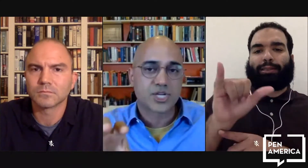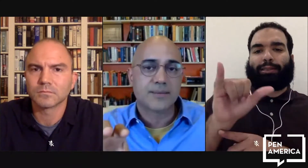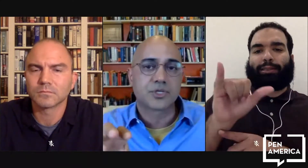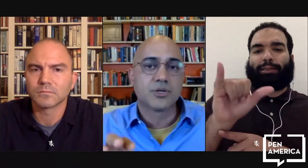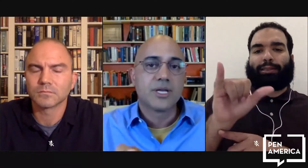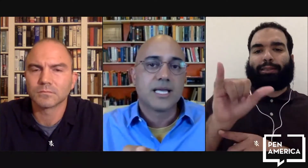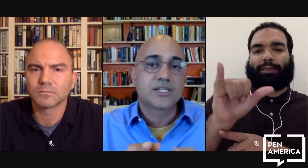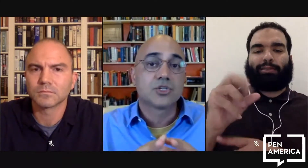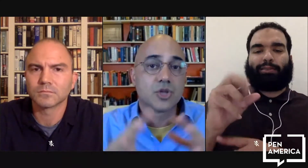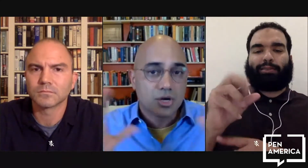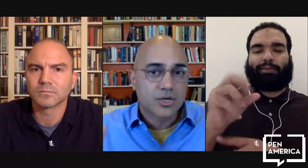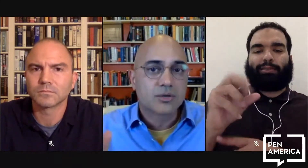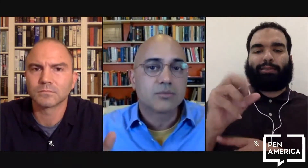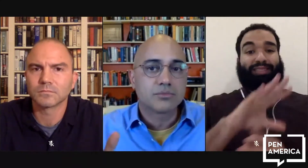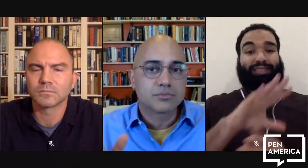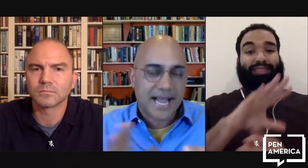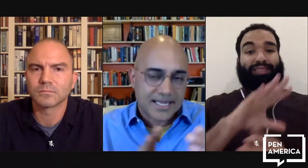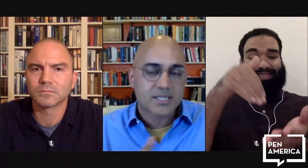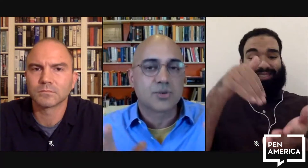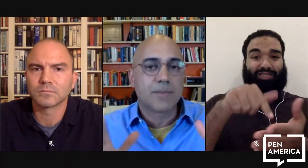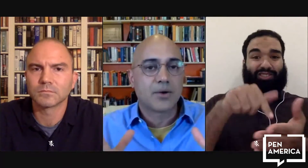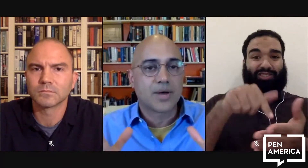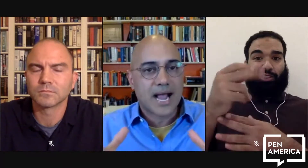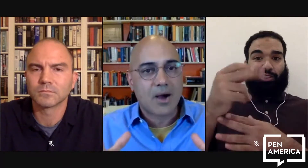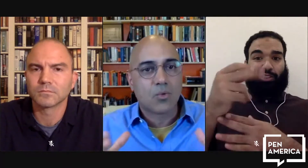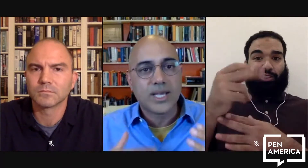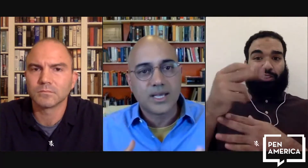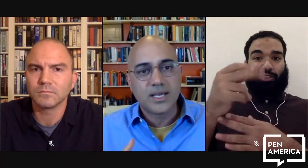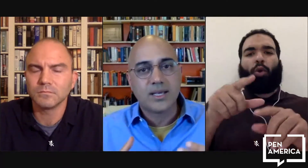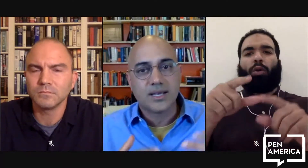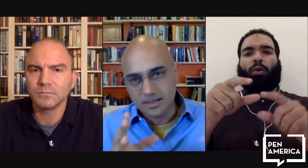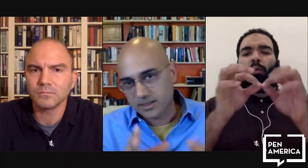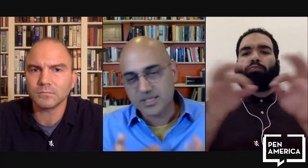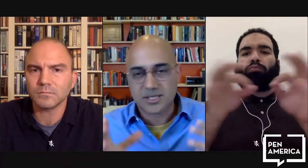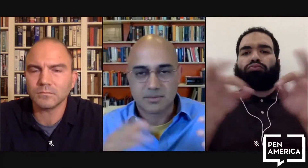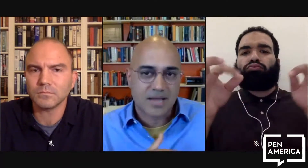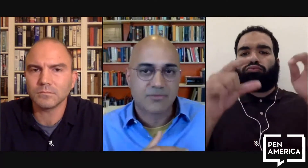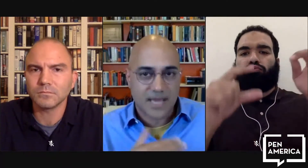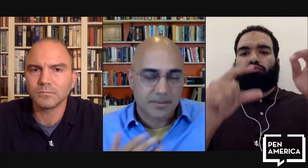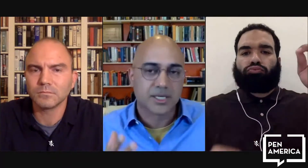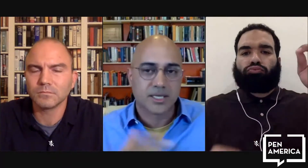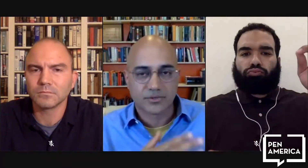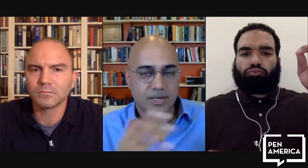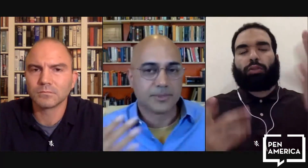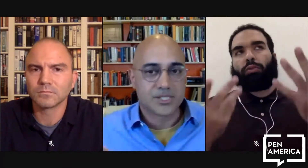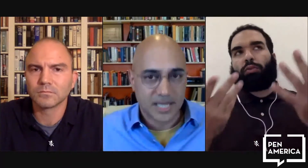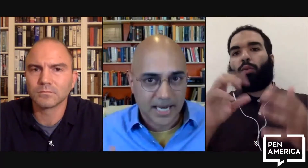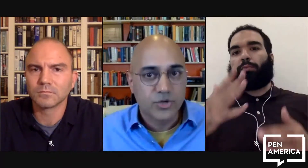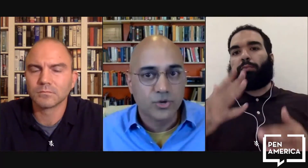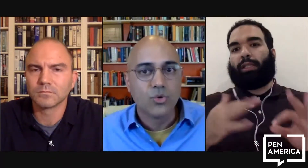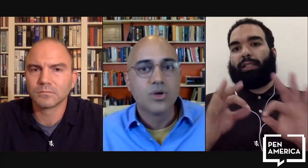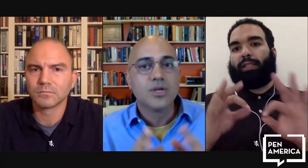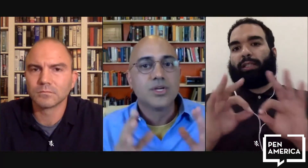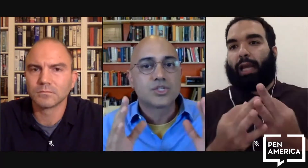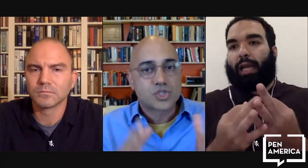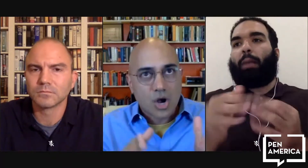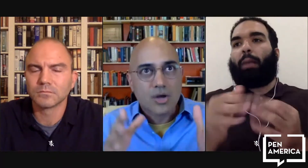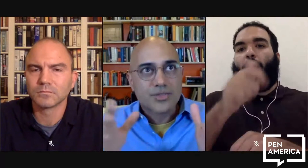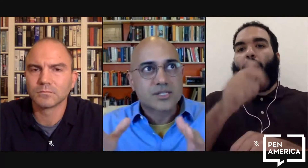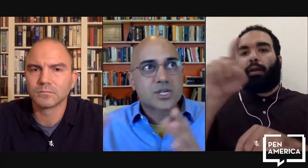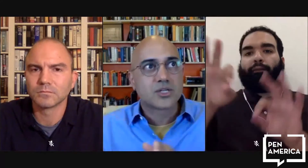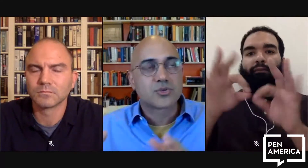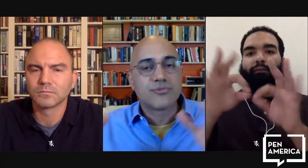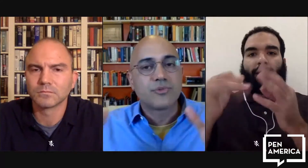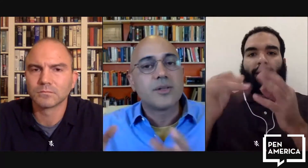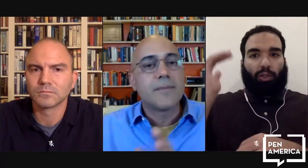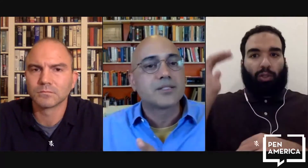of that chapter is a long passage about how we, at least in my family and the families that I knew, saw